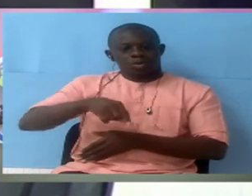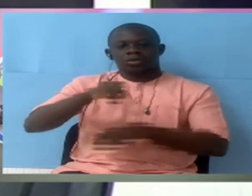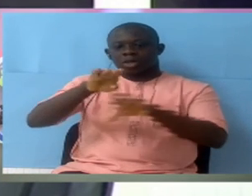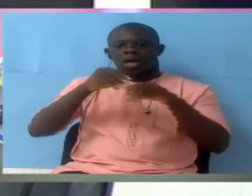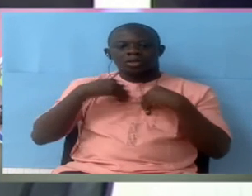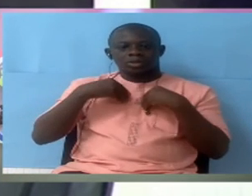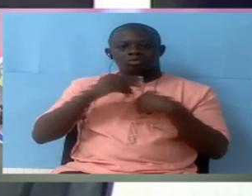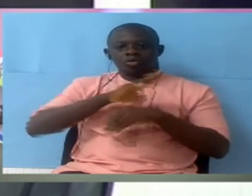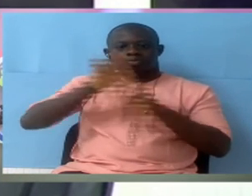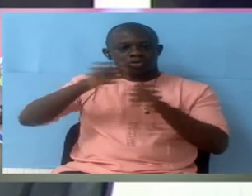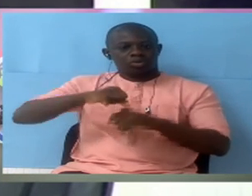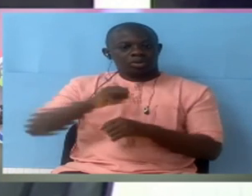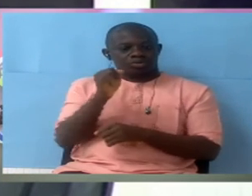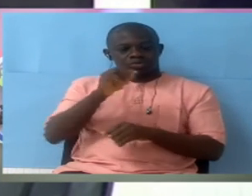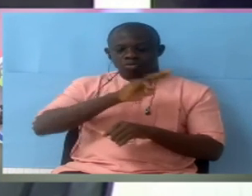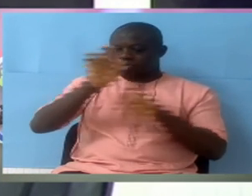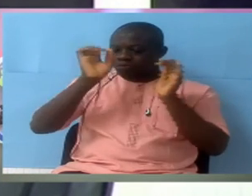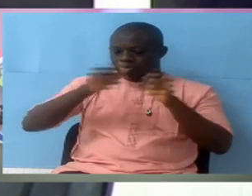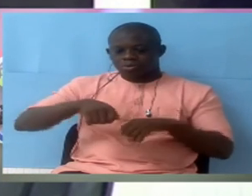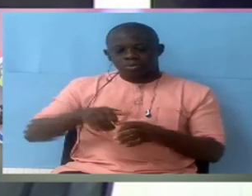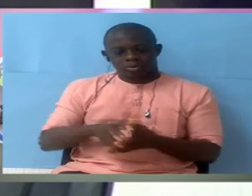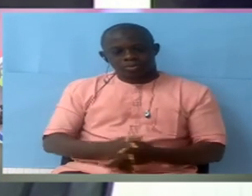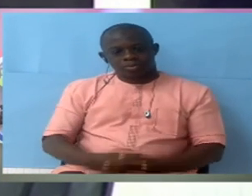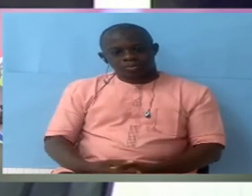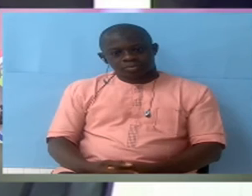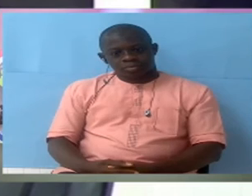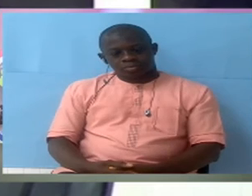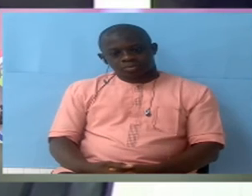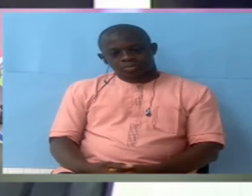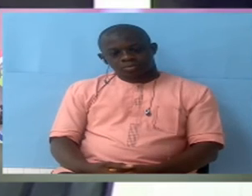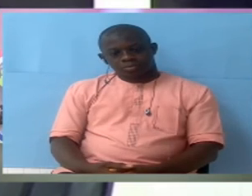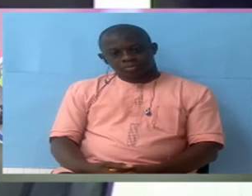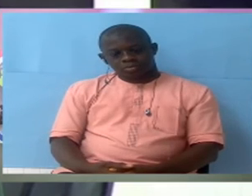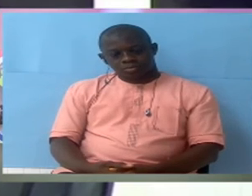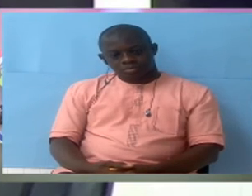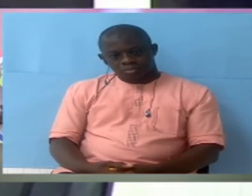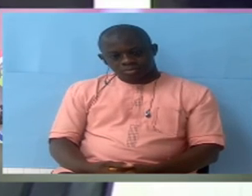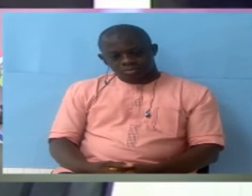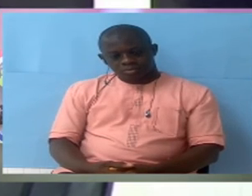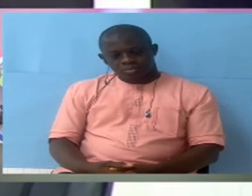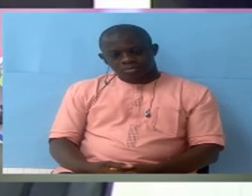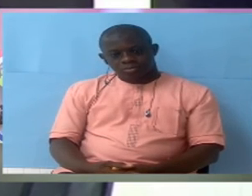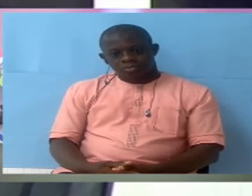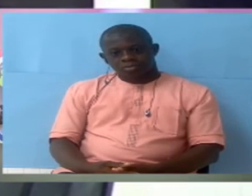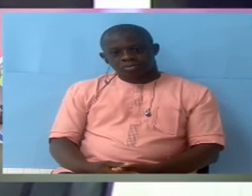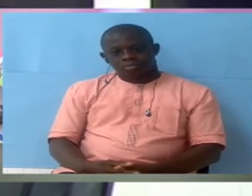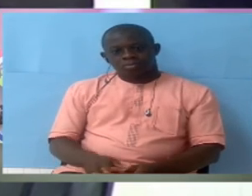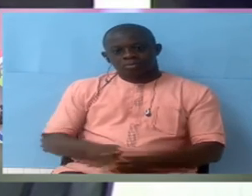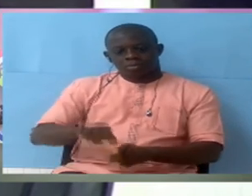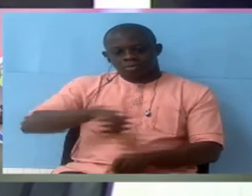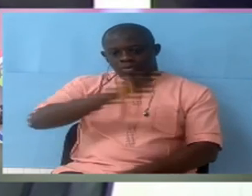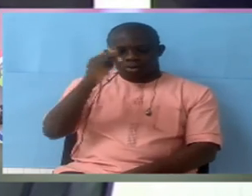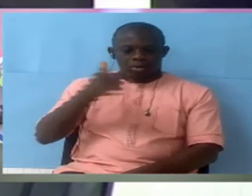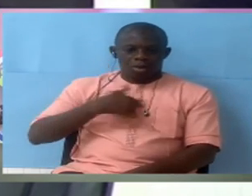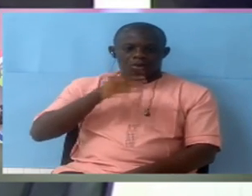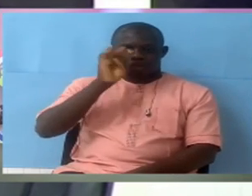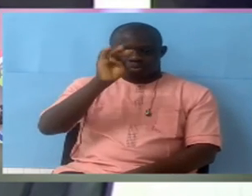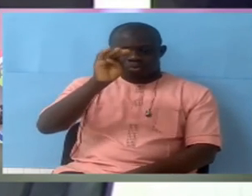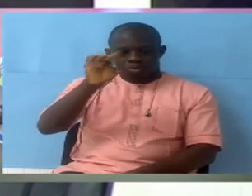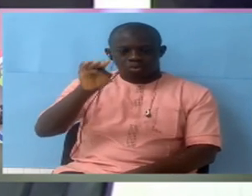nak lolu nigal la bo xamne suma kilifa momako santone te munuma wona bañ. And I called